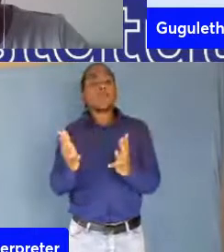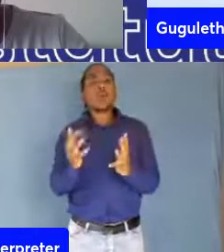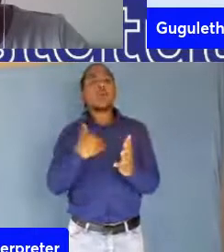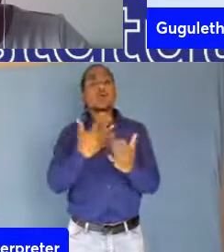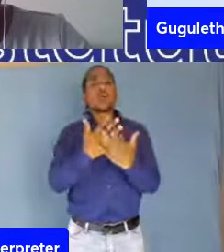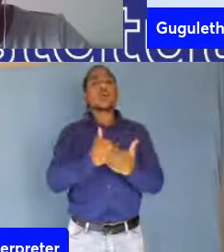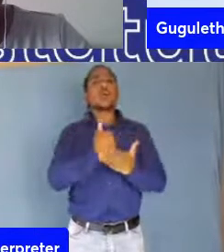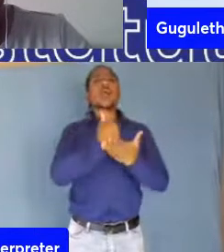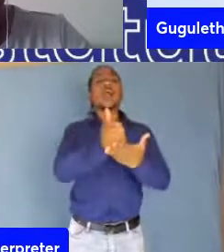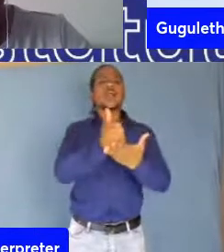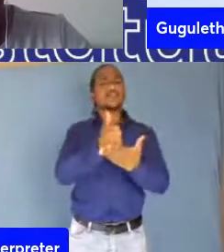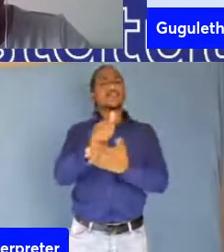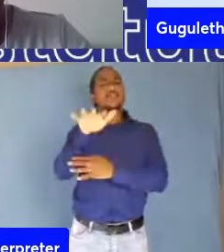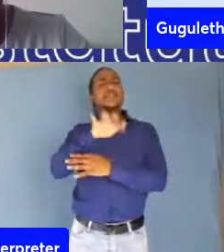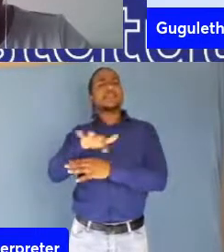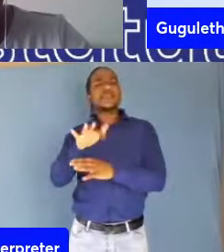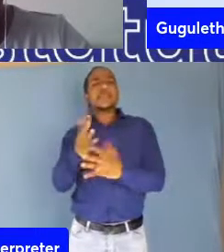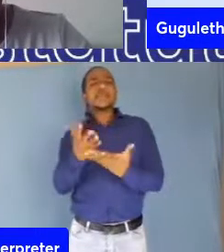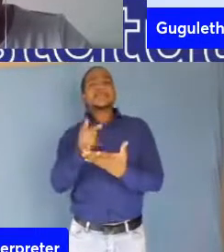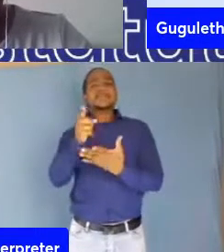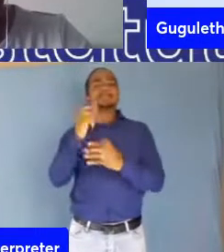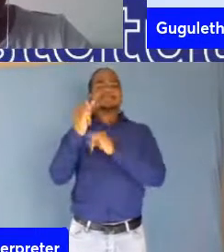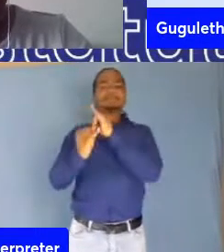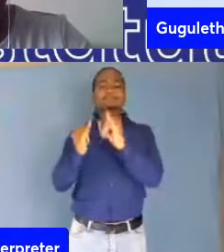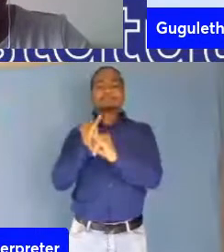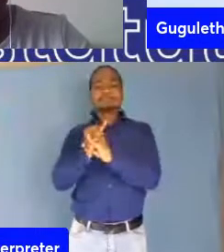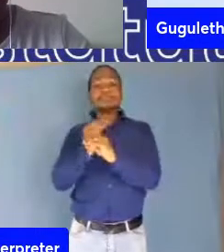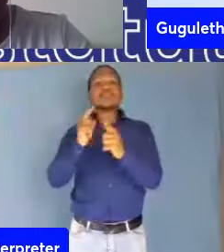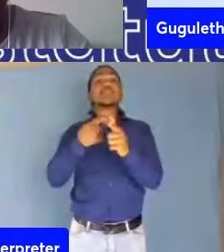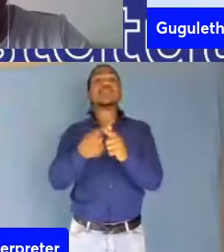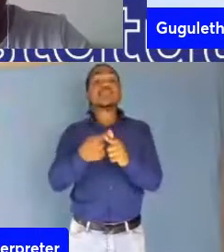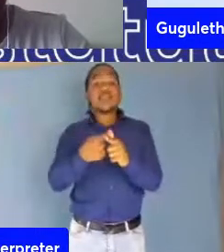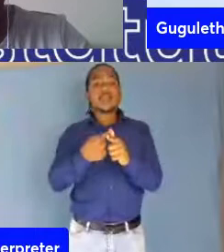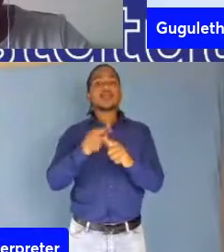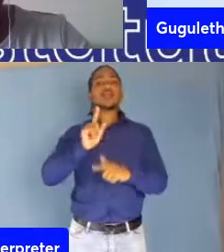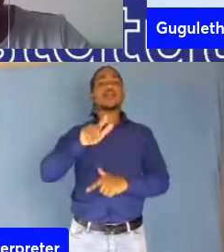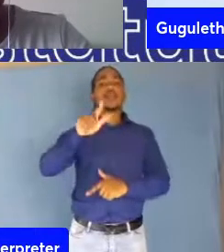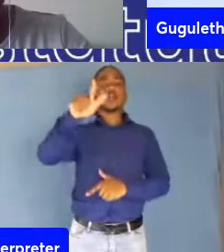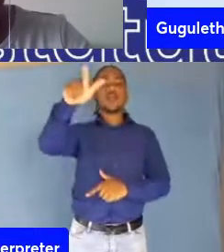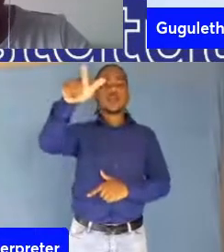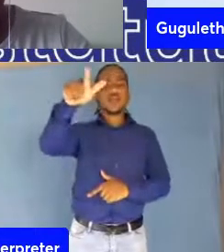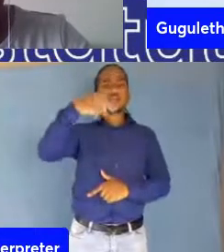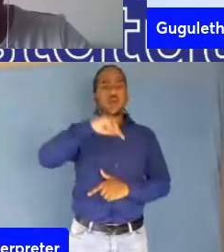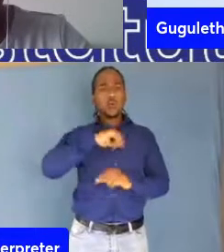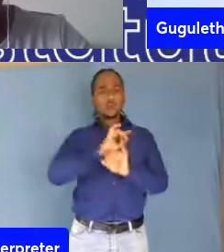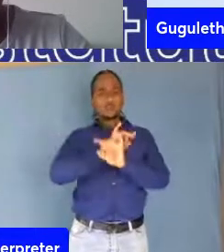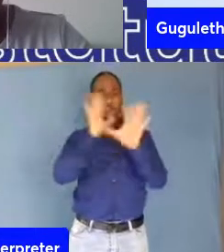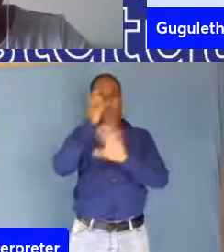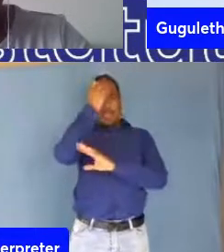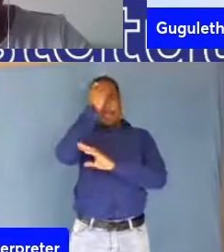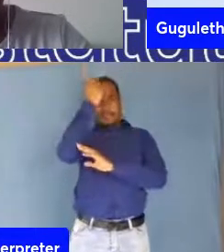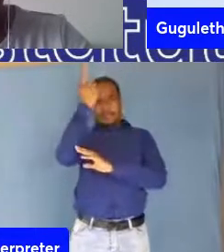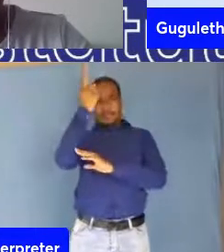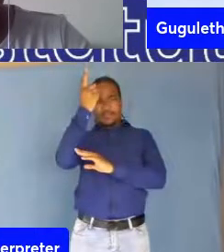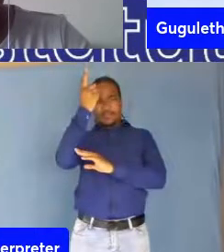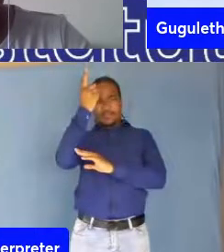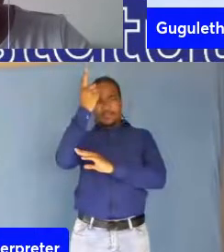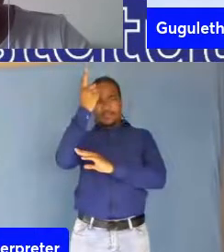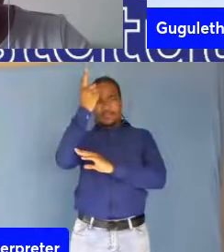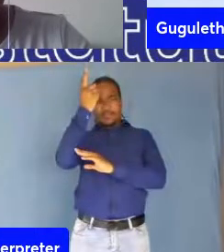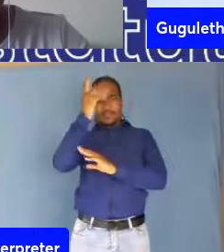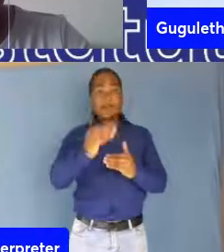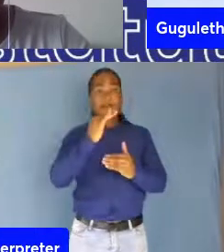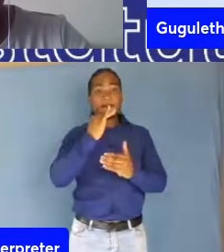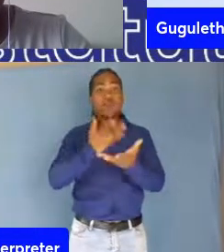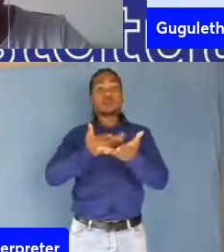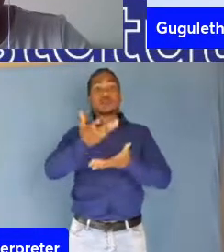case. And then only later, after the understanding of what is happening, then a conversation can happen, just to